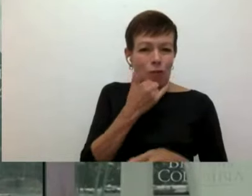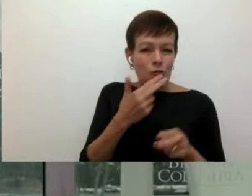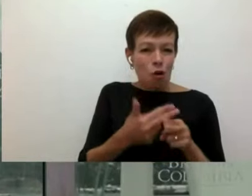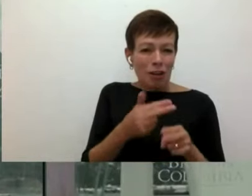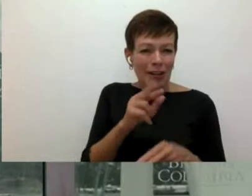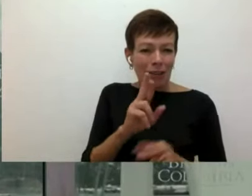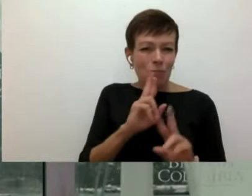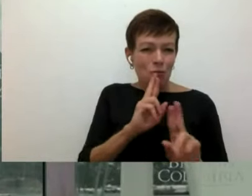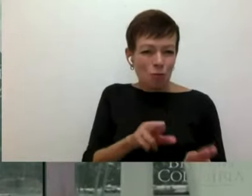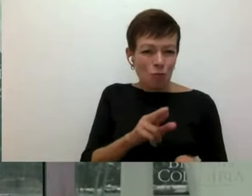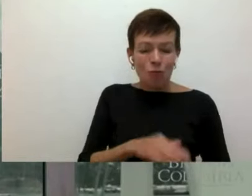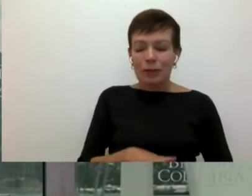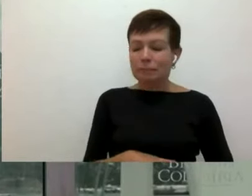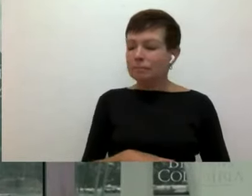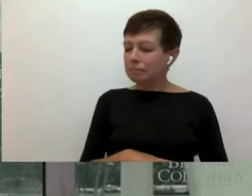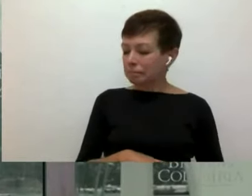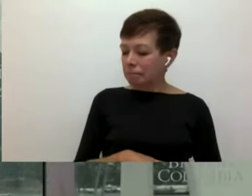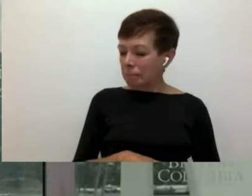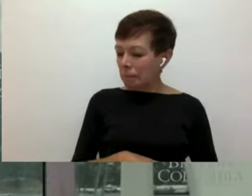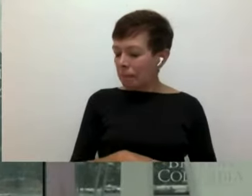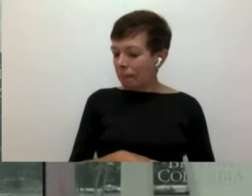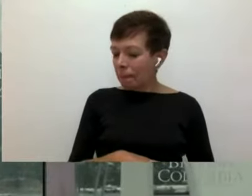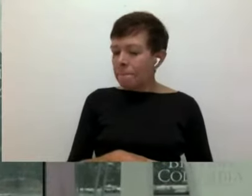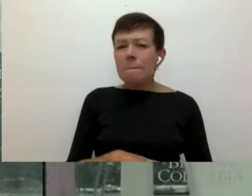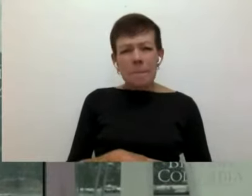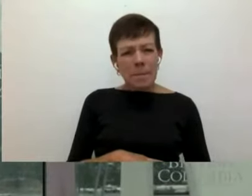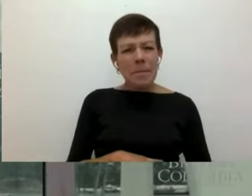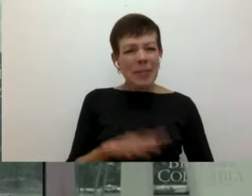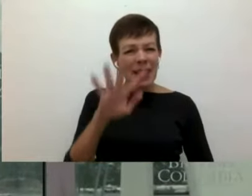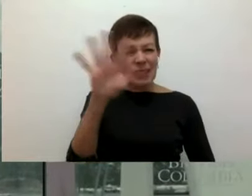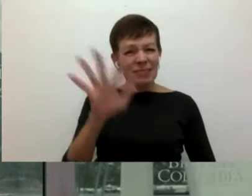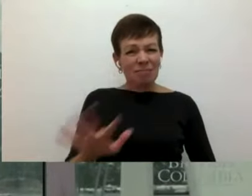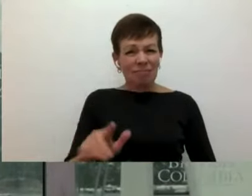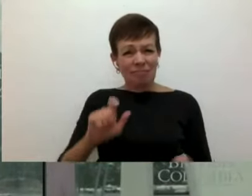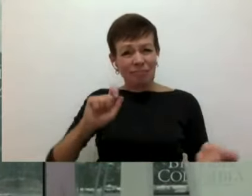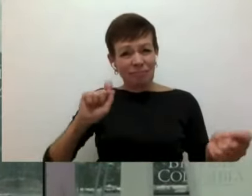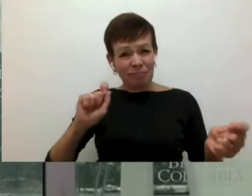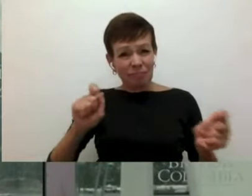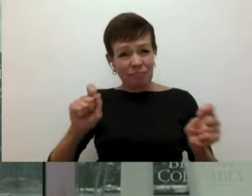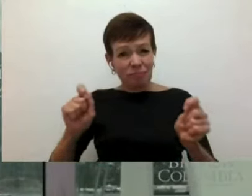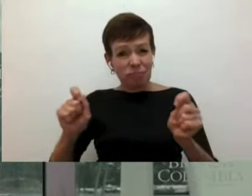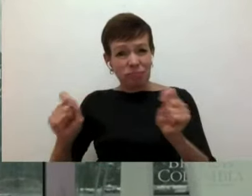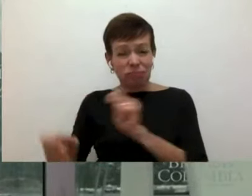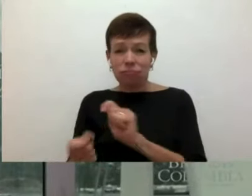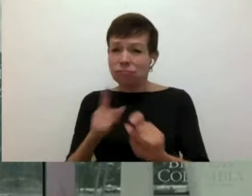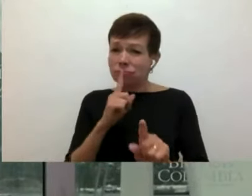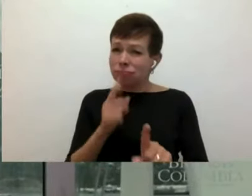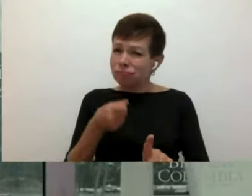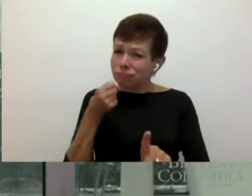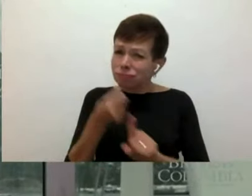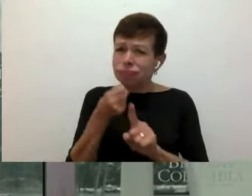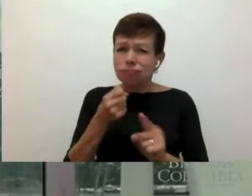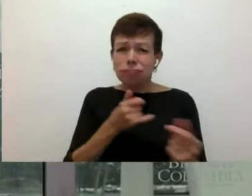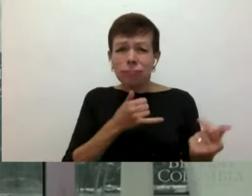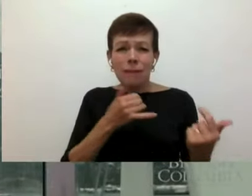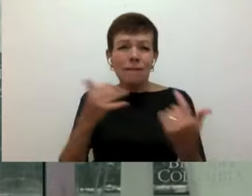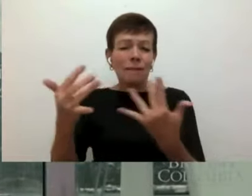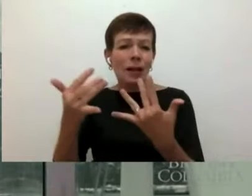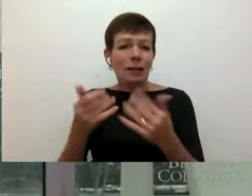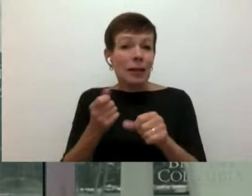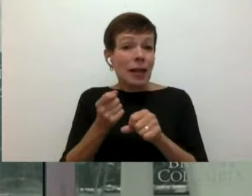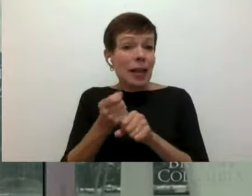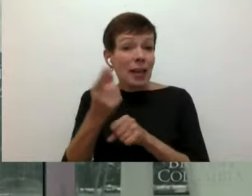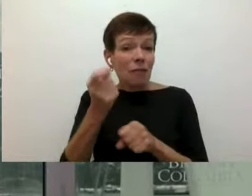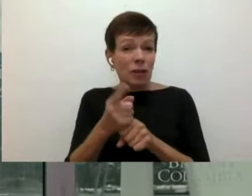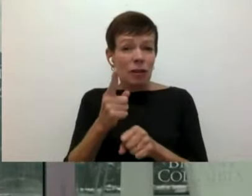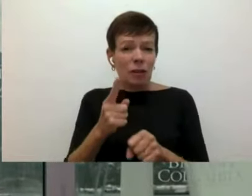thanks for the correction, Minister. That would be right. It was Gary Fillman, not George Abbott. He came later. Further to that line of questioning, given that climate change has sort of changed the